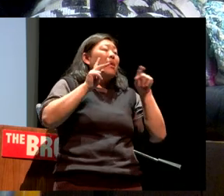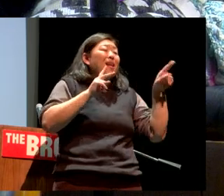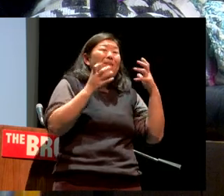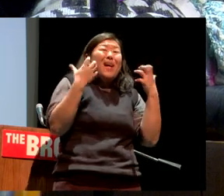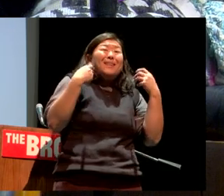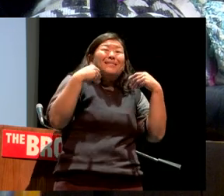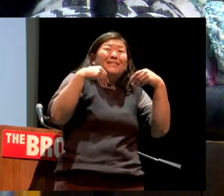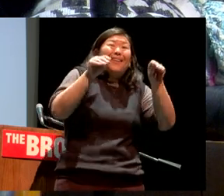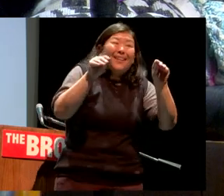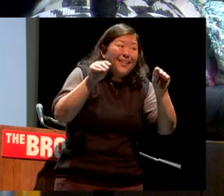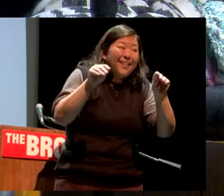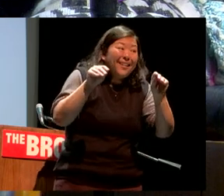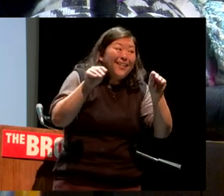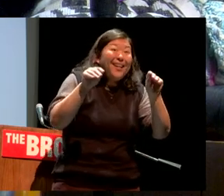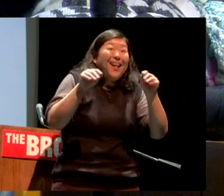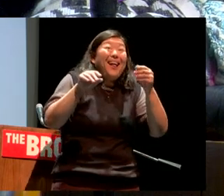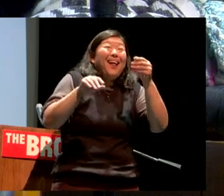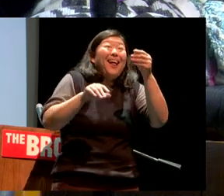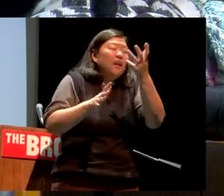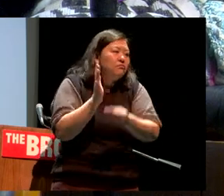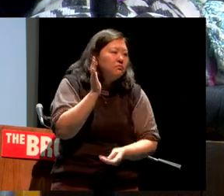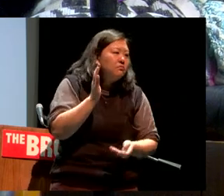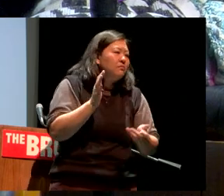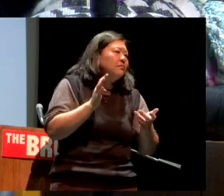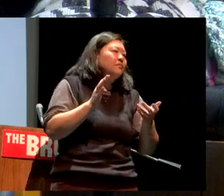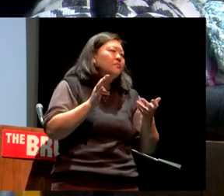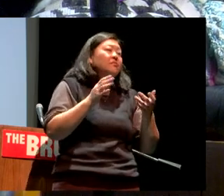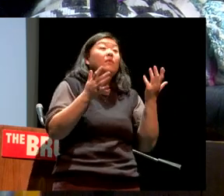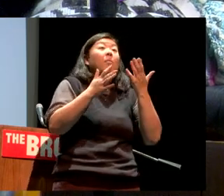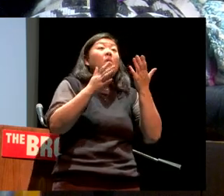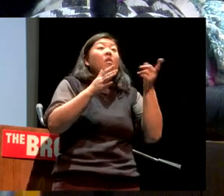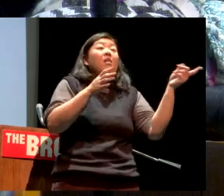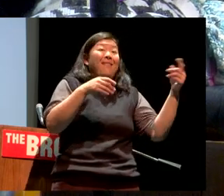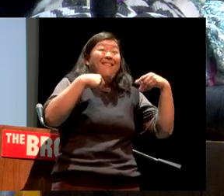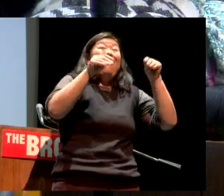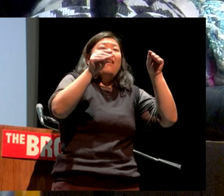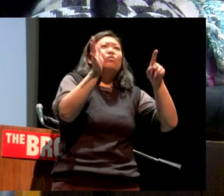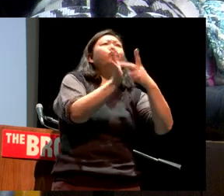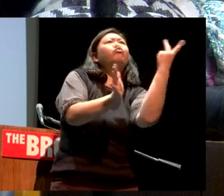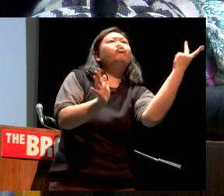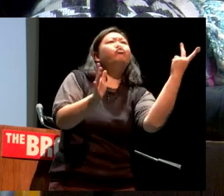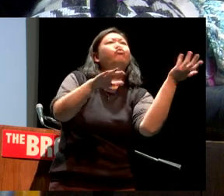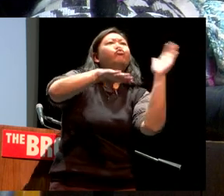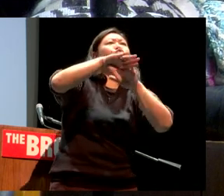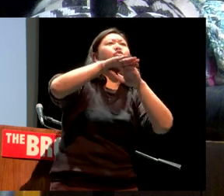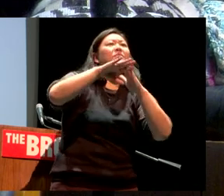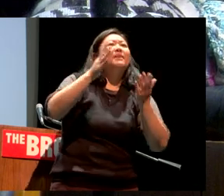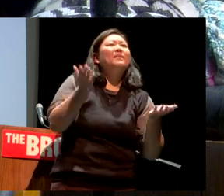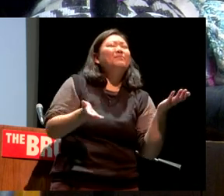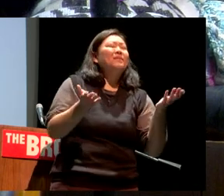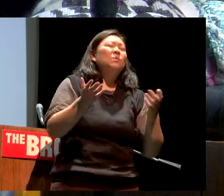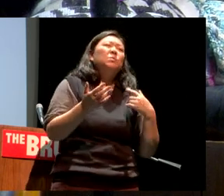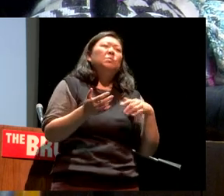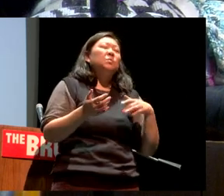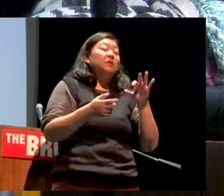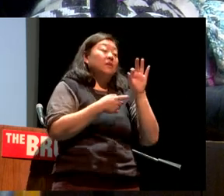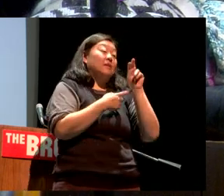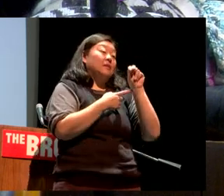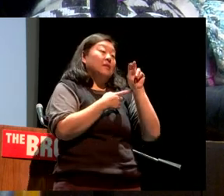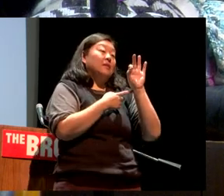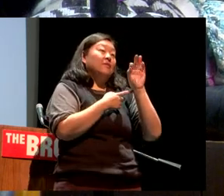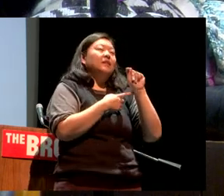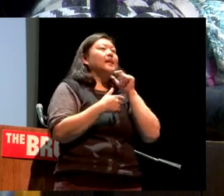So when I thought about this, I realized, oh, there's potential for NFT art, and it's